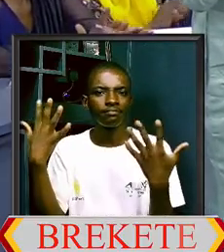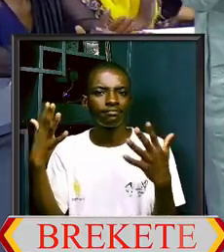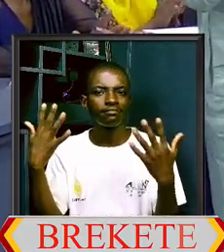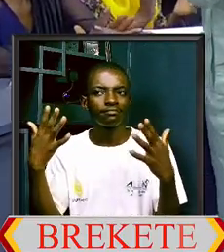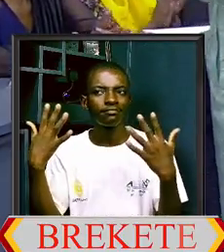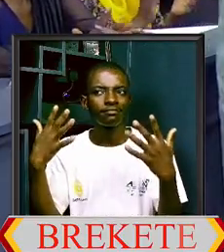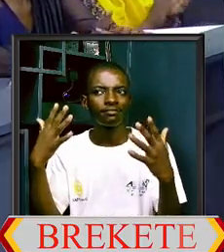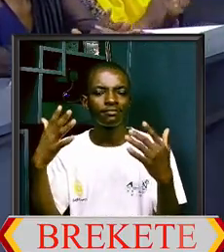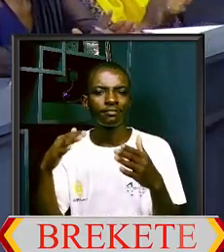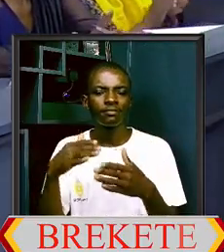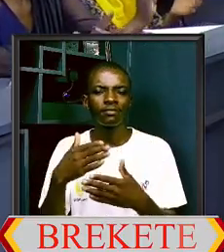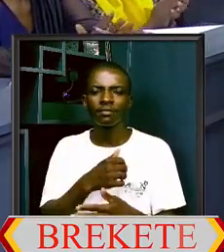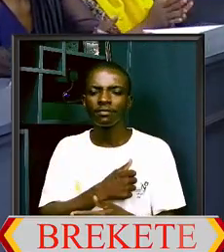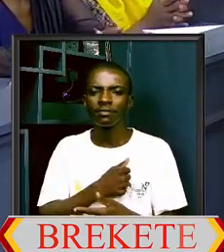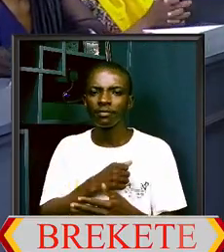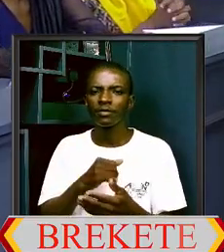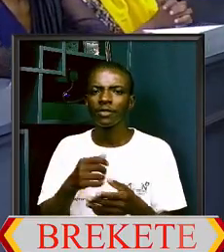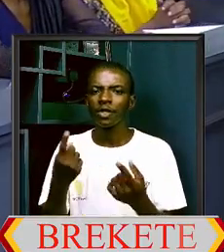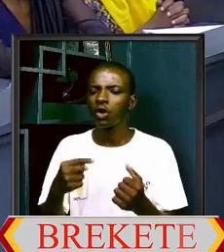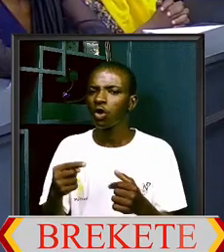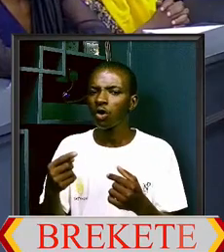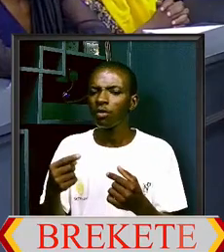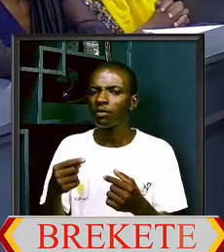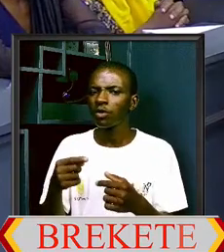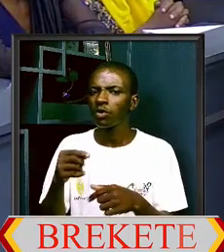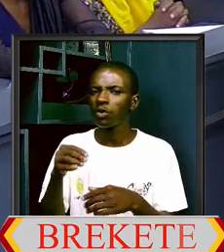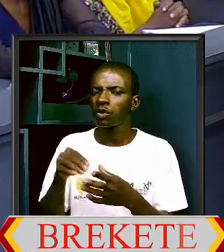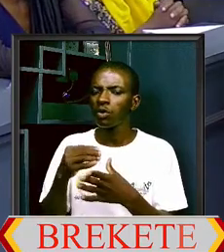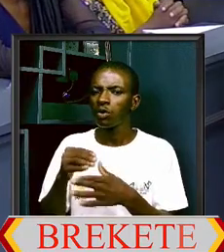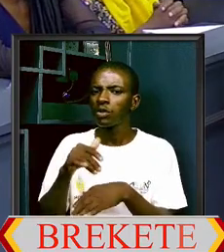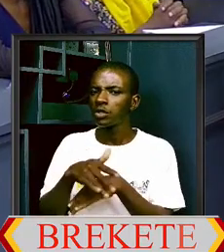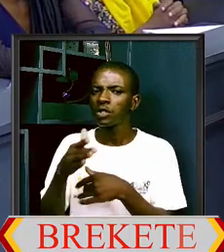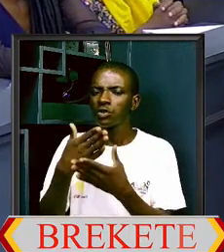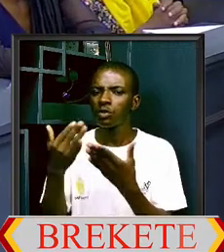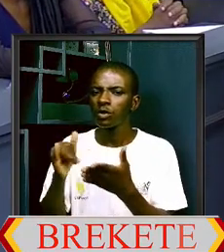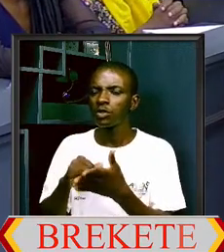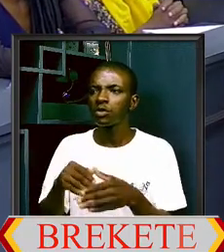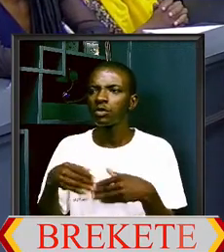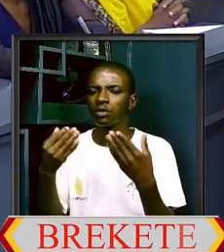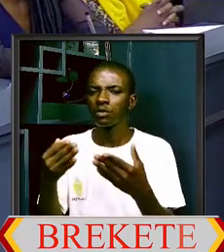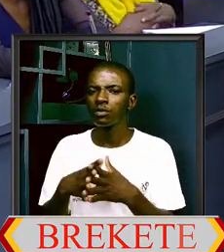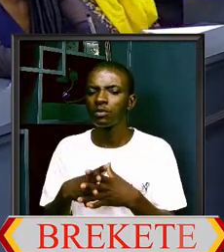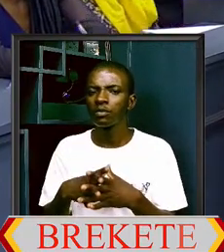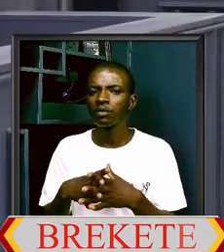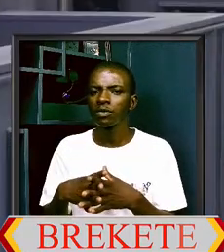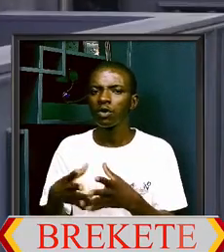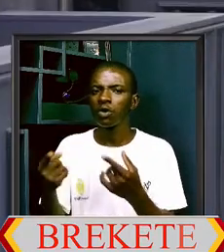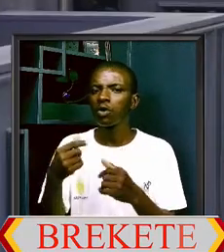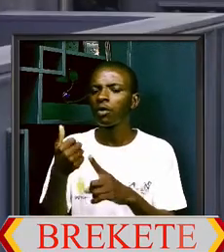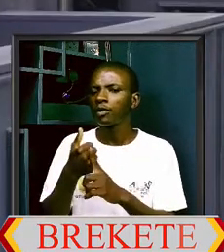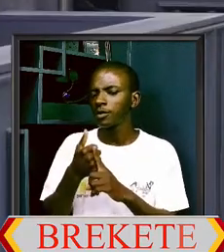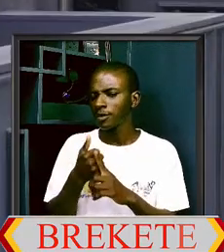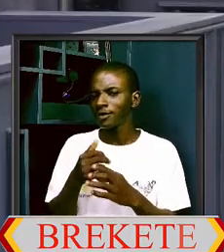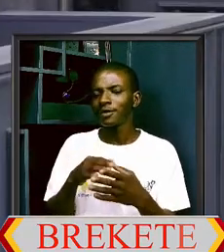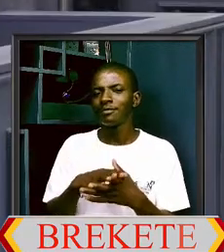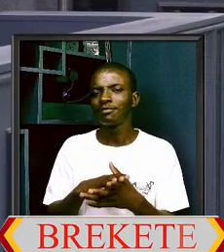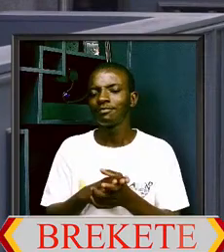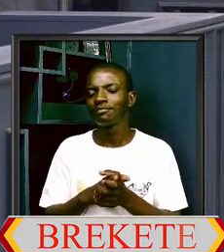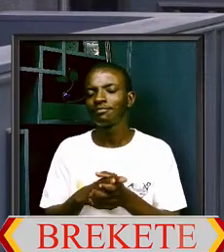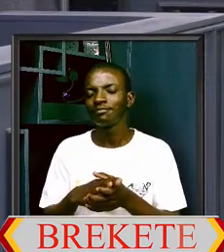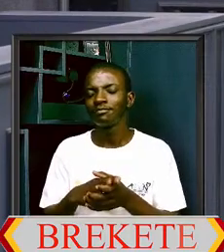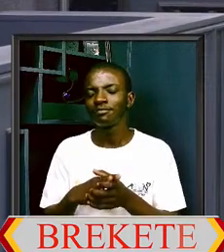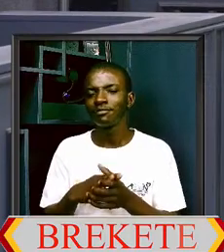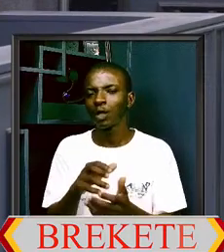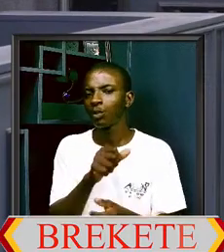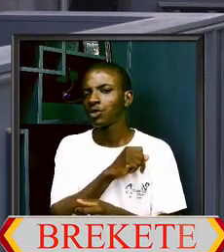man I you go come go send somebody to come carry him I call oh no make